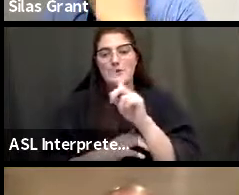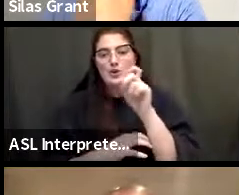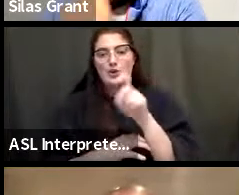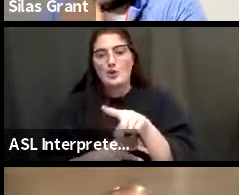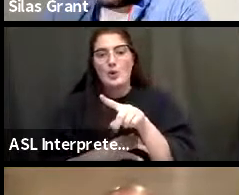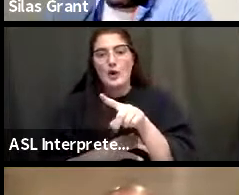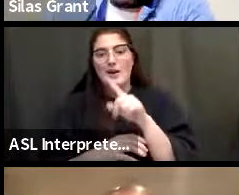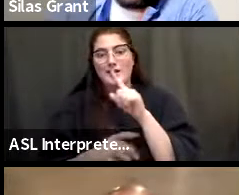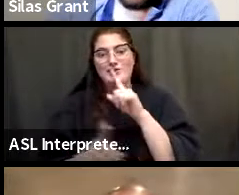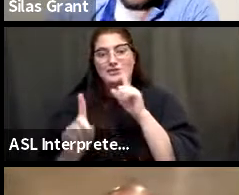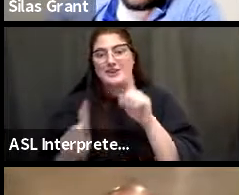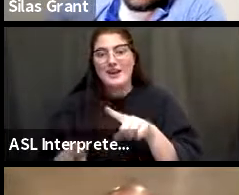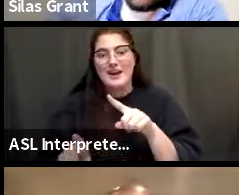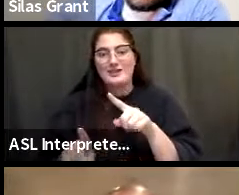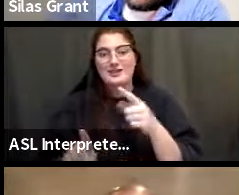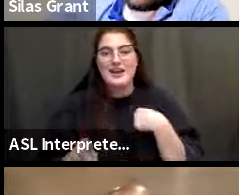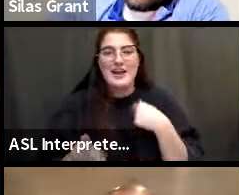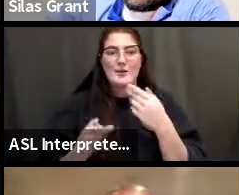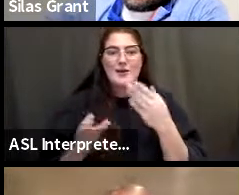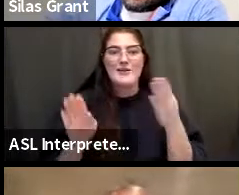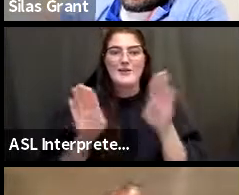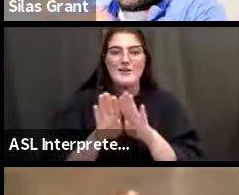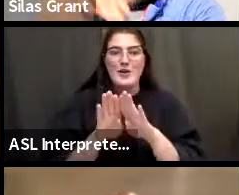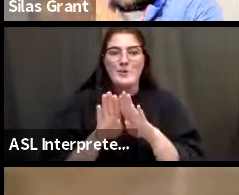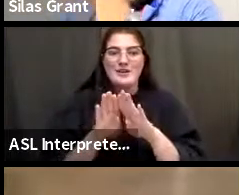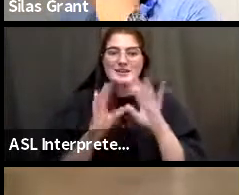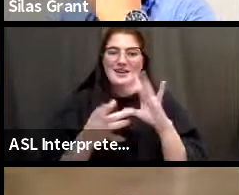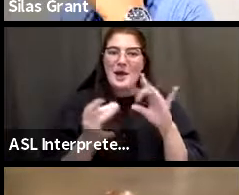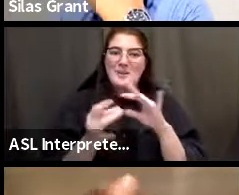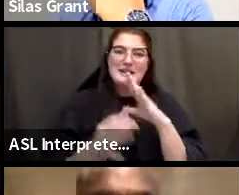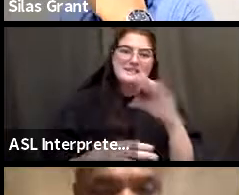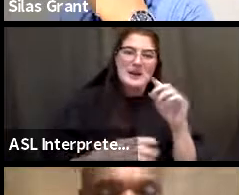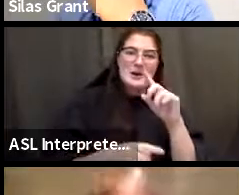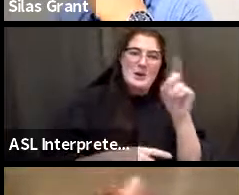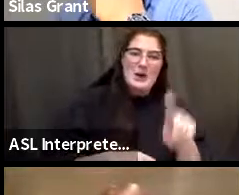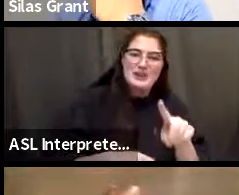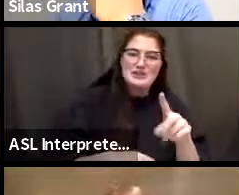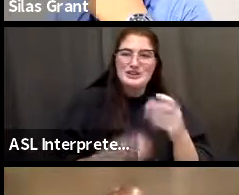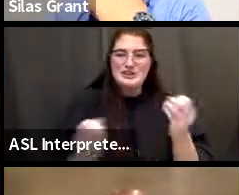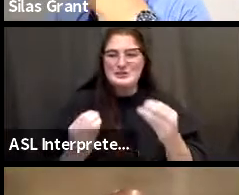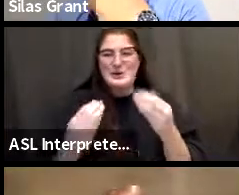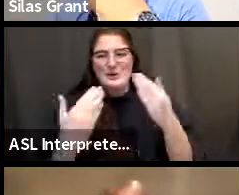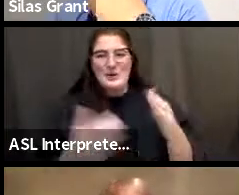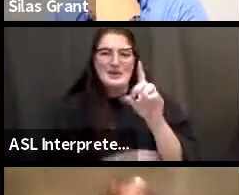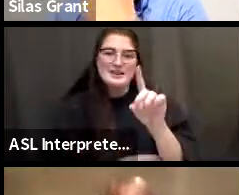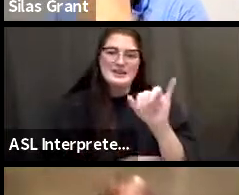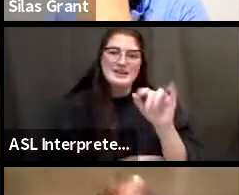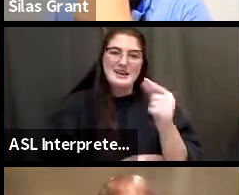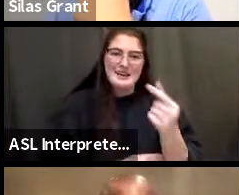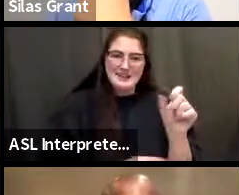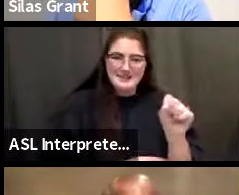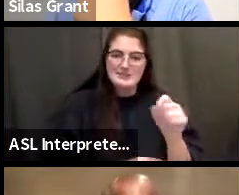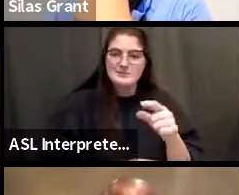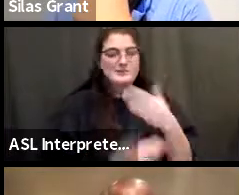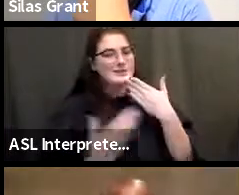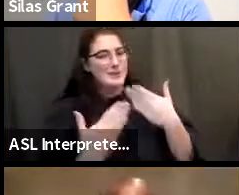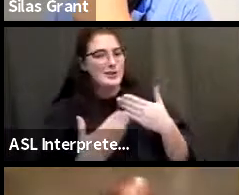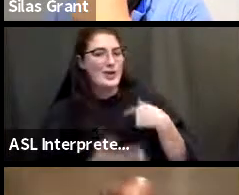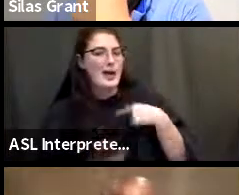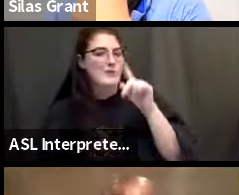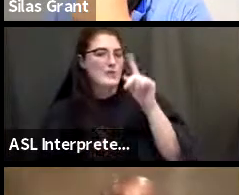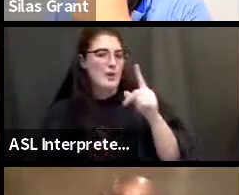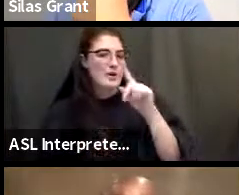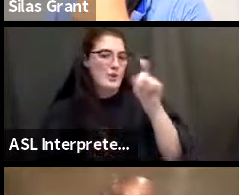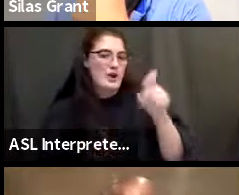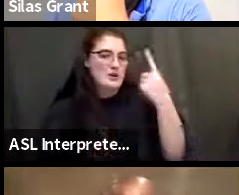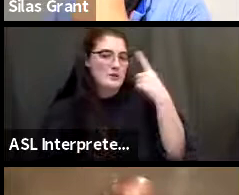some closing comments / questions. So go ahead, Miss Diggs. Thank you. I have one question for the mayor and one for